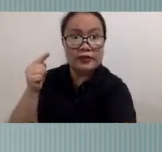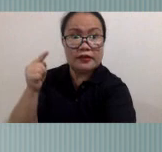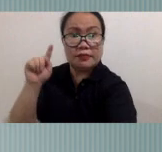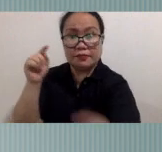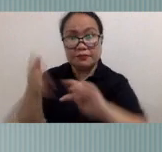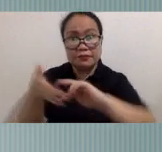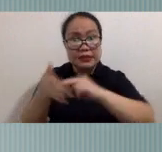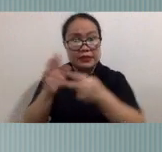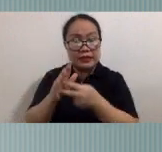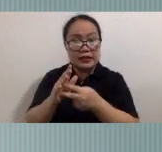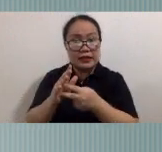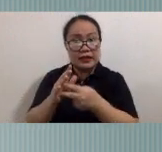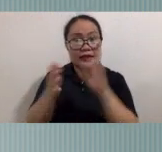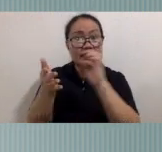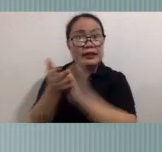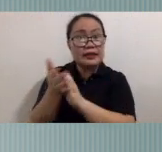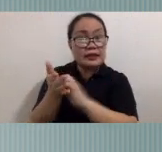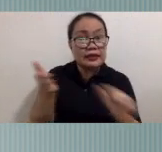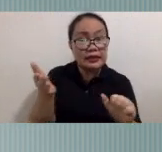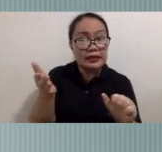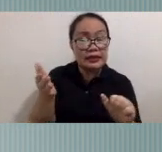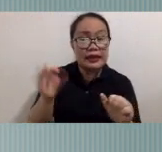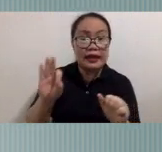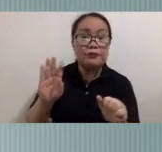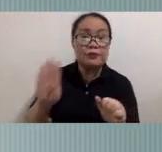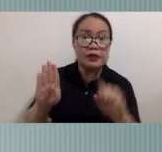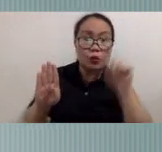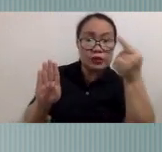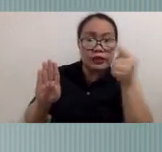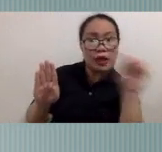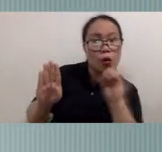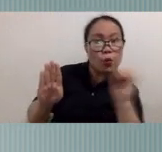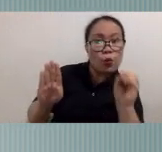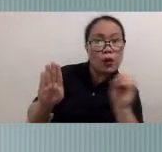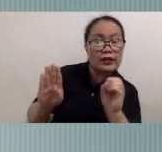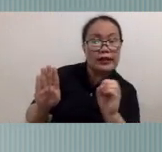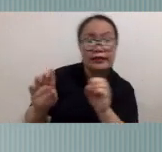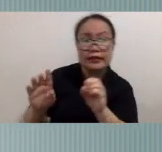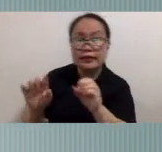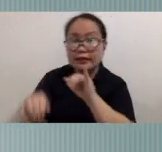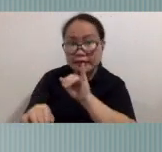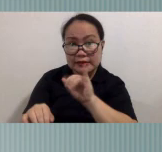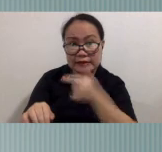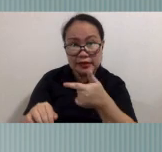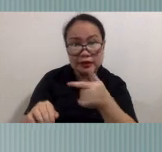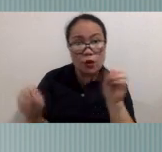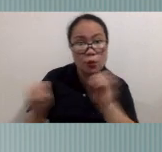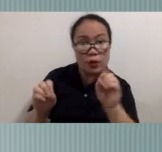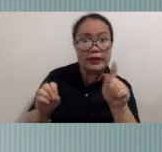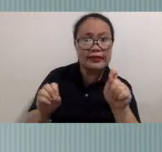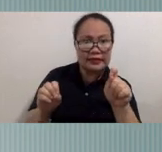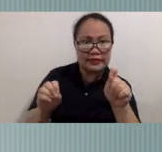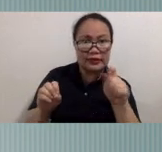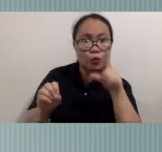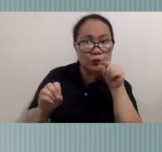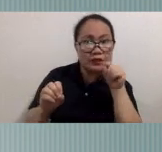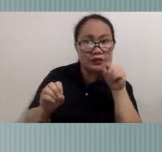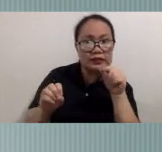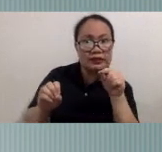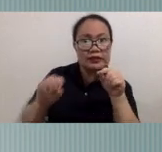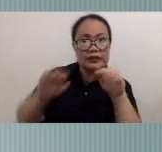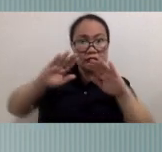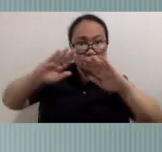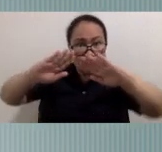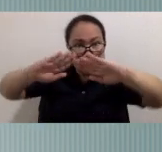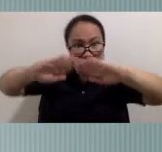But since we have the word only, ibig sabihin, take away. Yun lang. Facebook lang